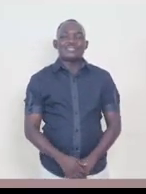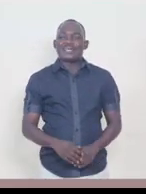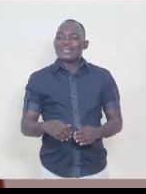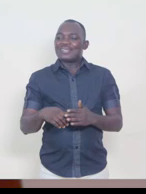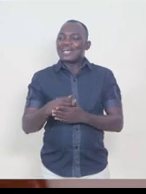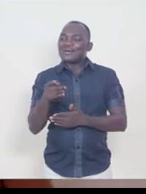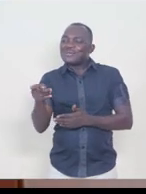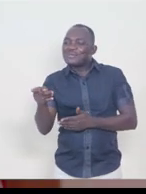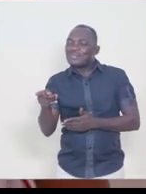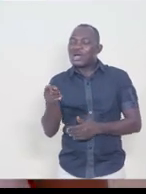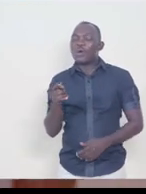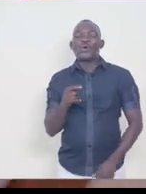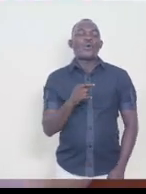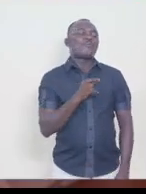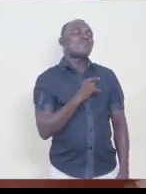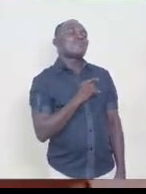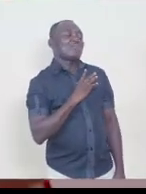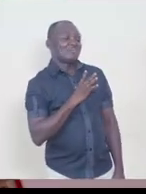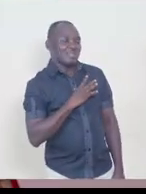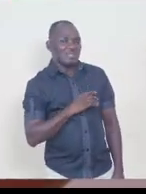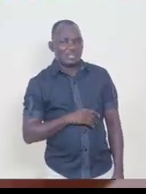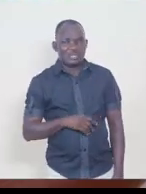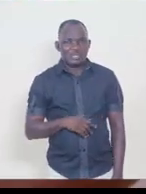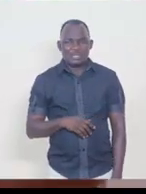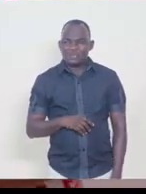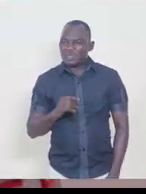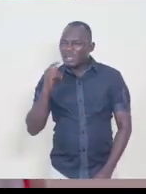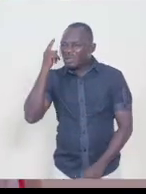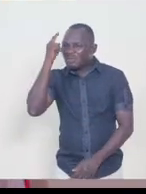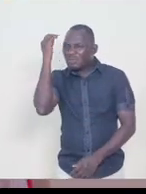are you? I'm fine, please. What happened to your face?